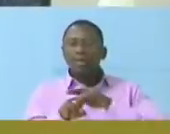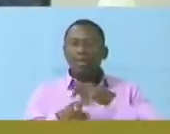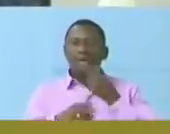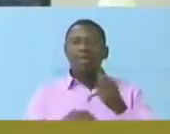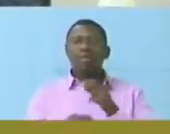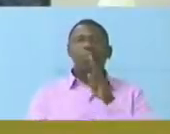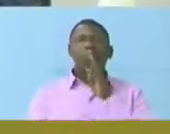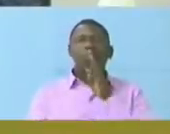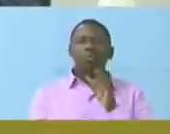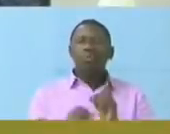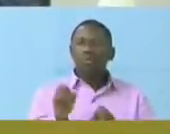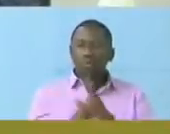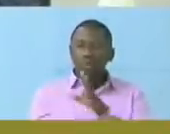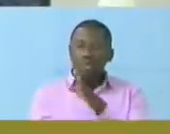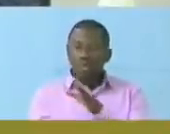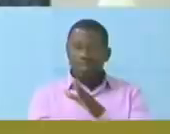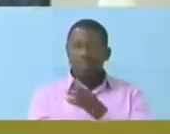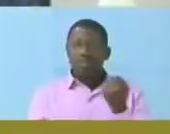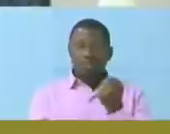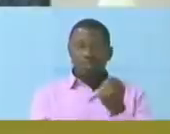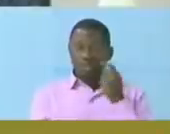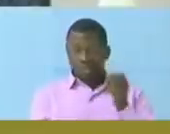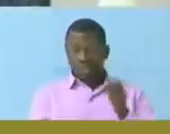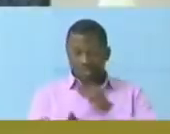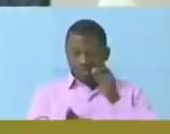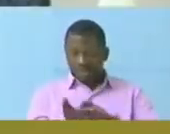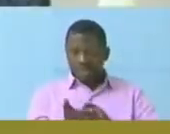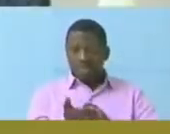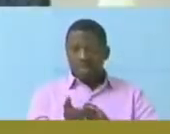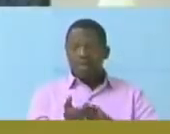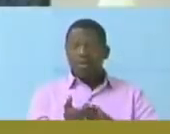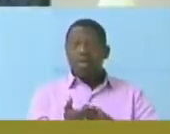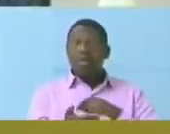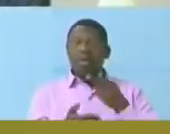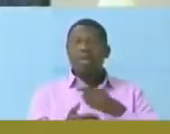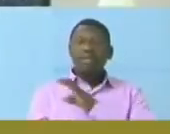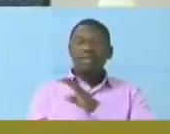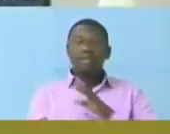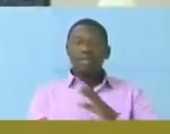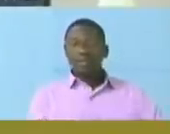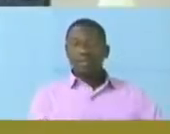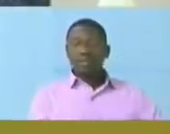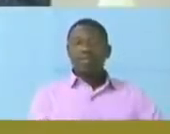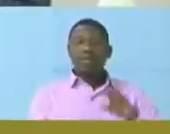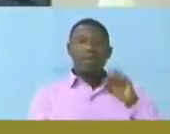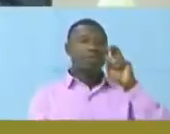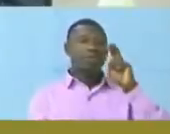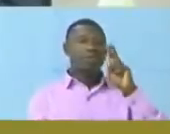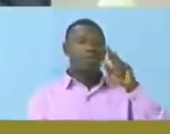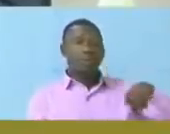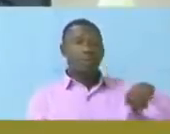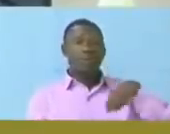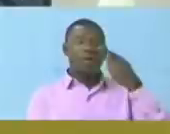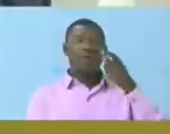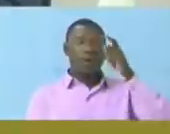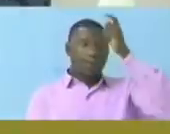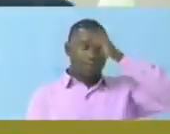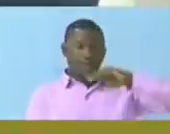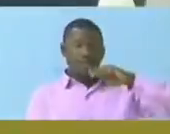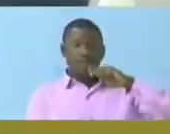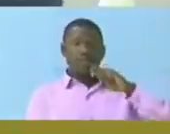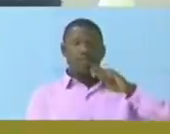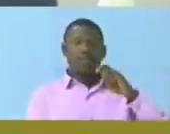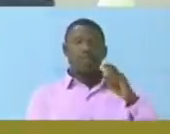was sent? Well, yeah. It is signed on behalf of panelists by Chief Superintendent of Police Fakir Badabo. And the